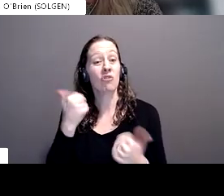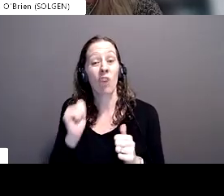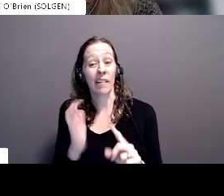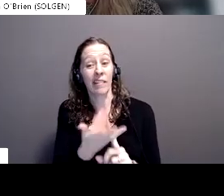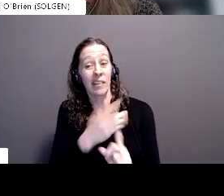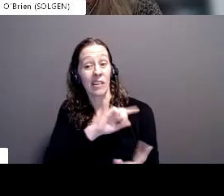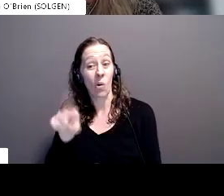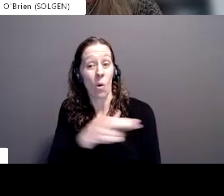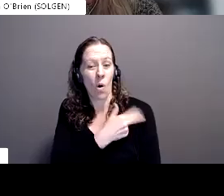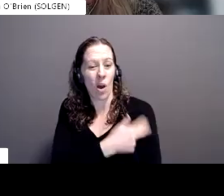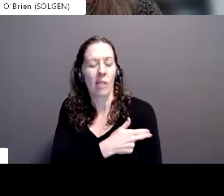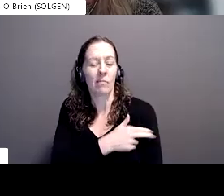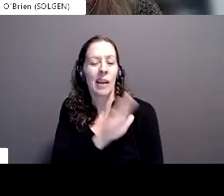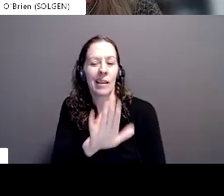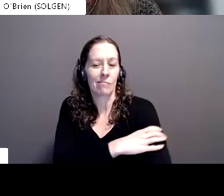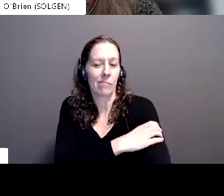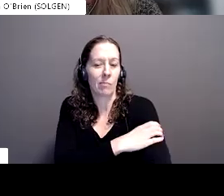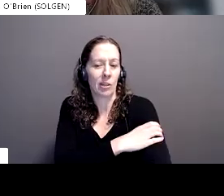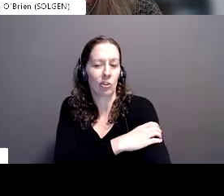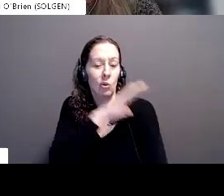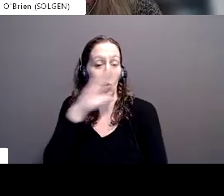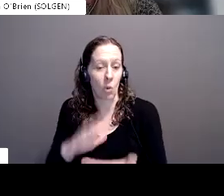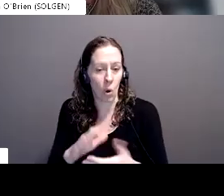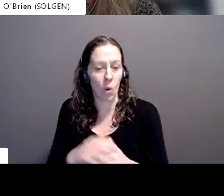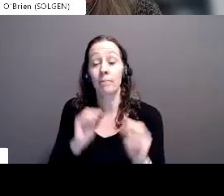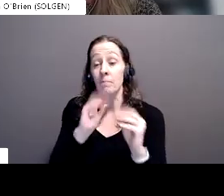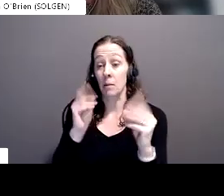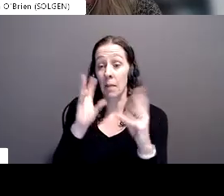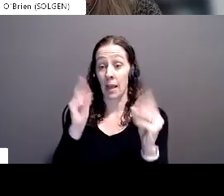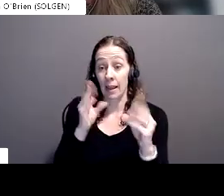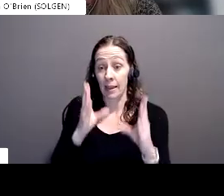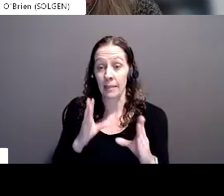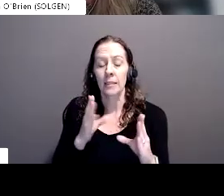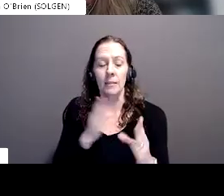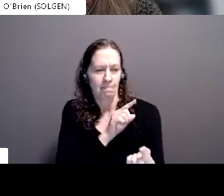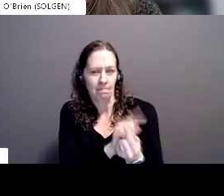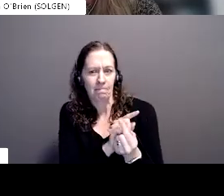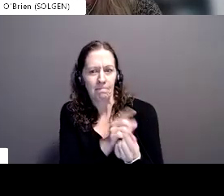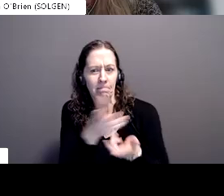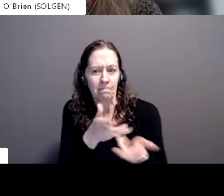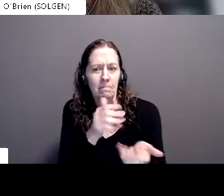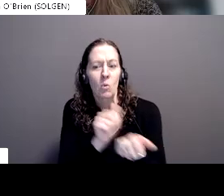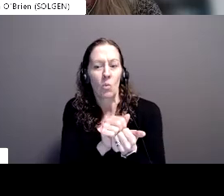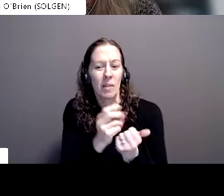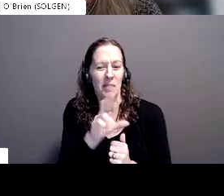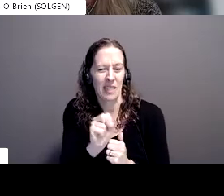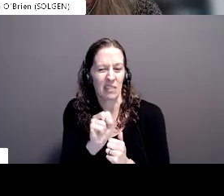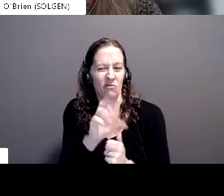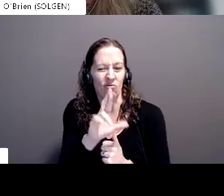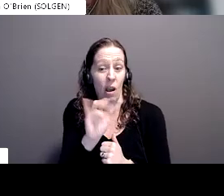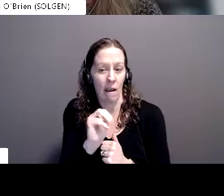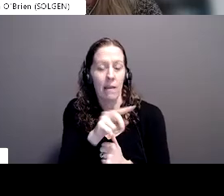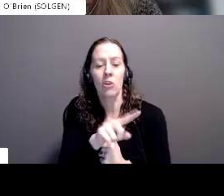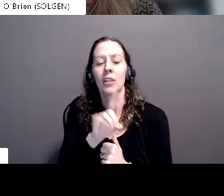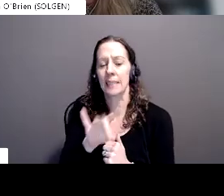pressure. Paramedics also spoke separately to Mrs. Ryan, and she disclosed incidents of verbal and physical